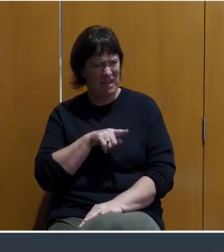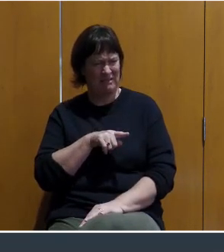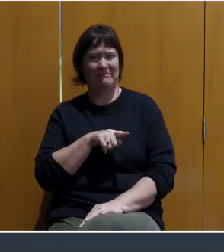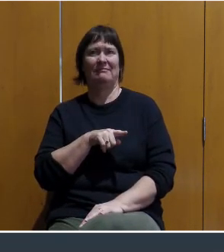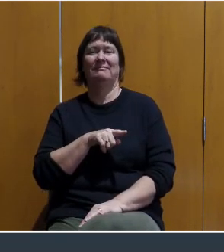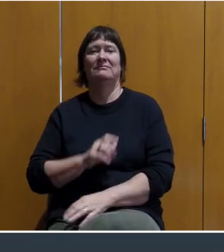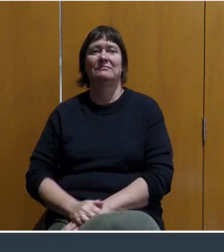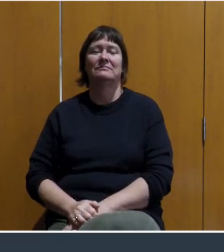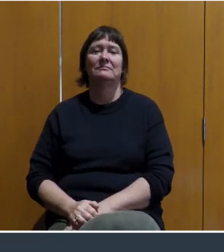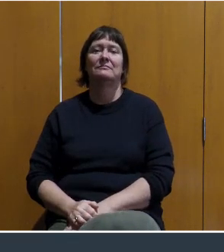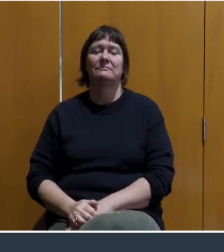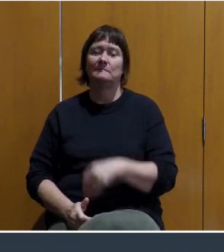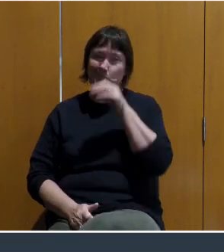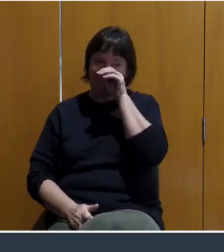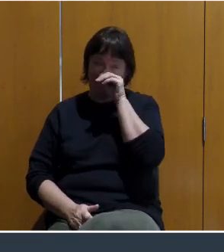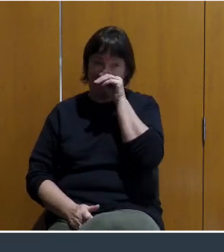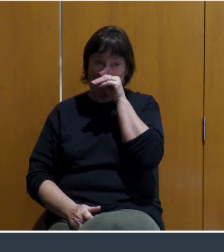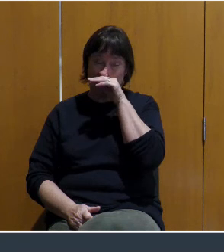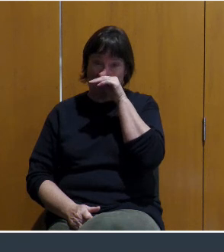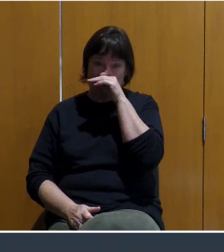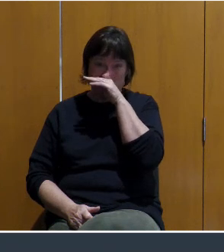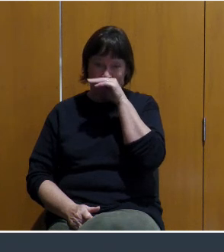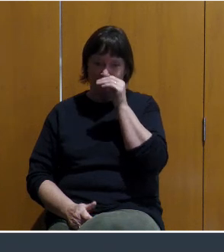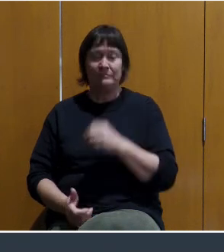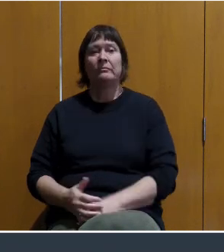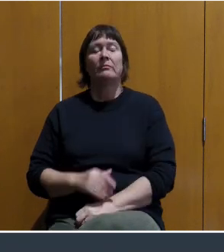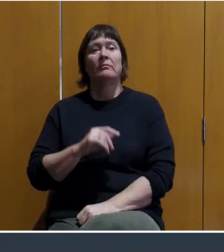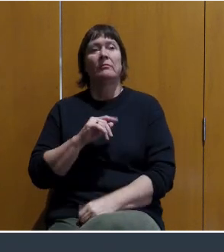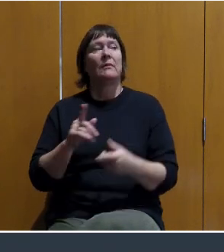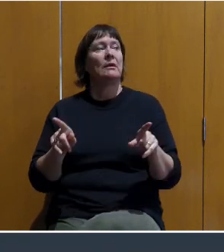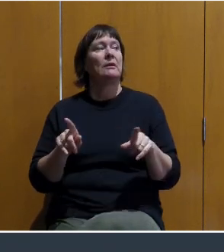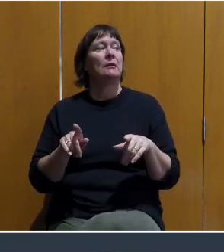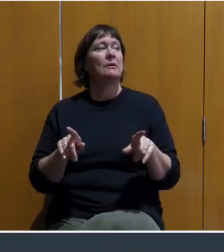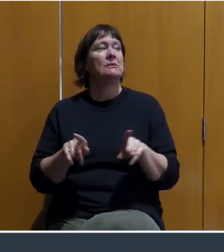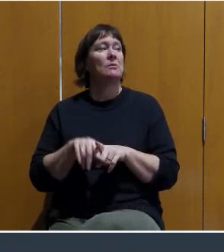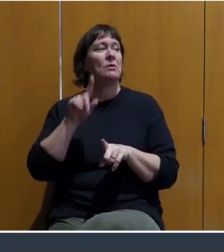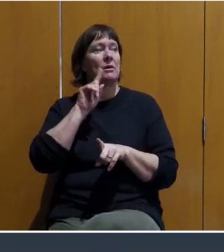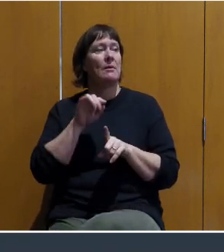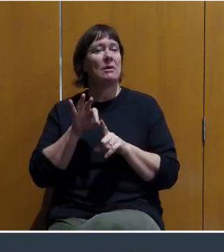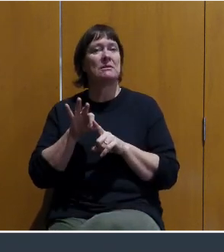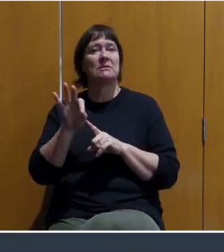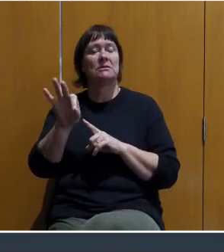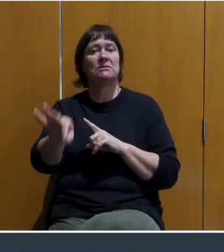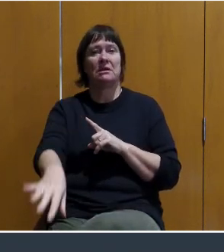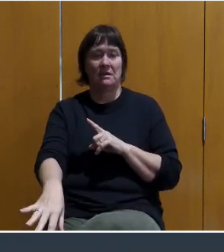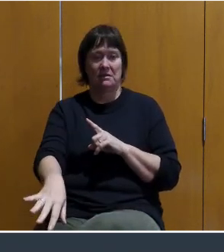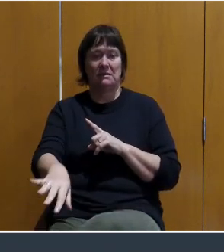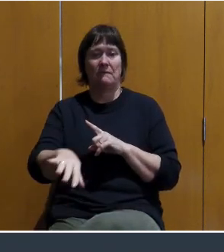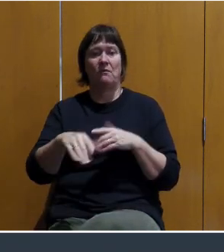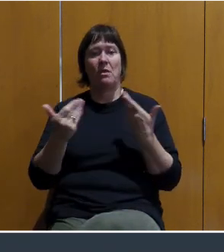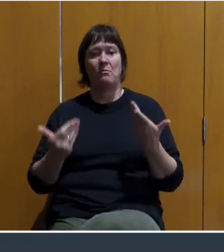What's wrong with you, local? So I'd also just like to suggest that we, for the moment, we take